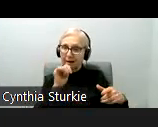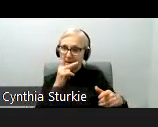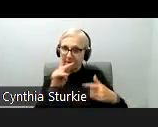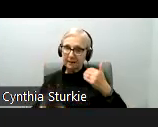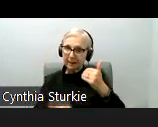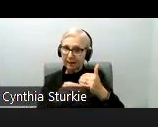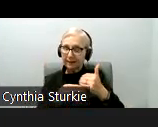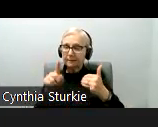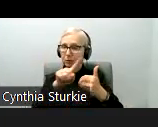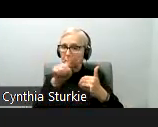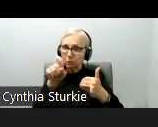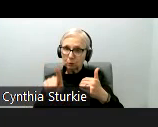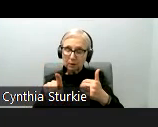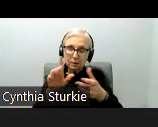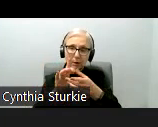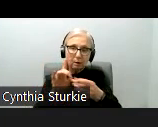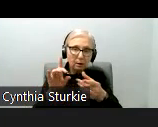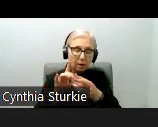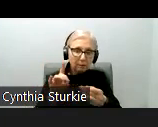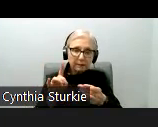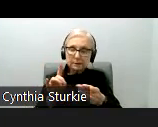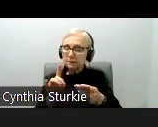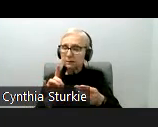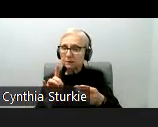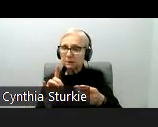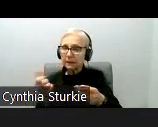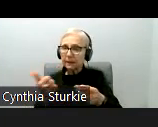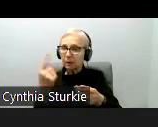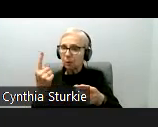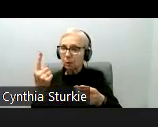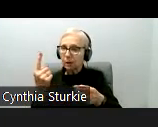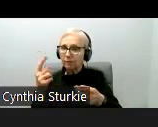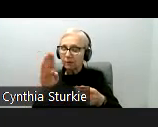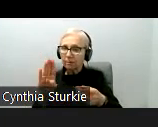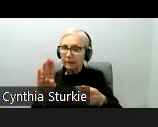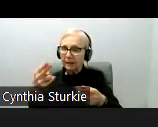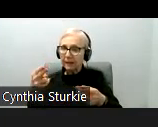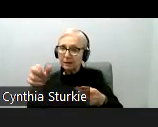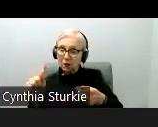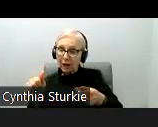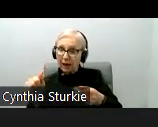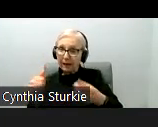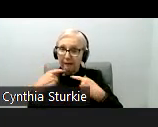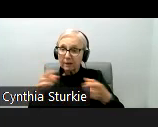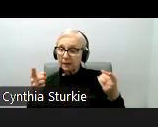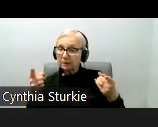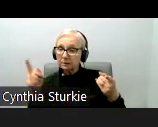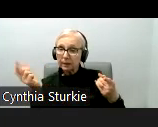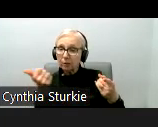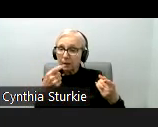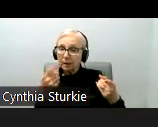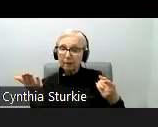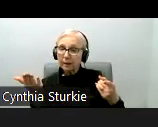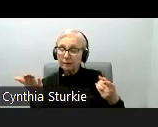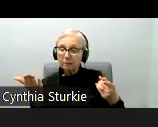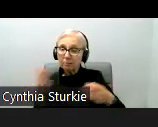additional questions or comments. Anyone else from the BHA team have an announcement or anything for wrapping